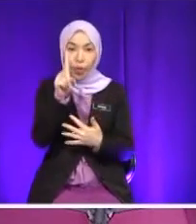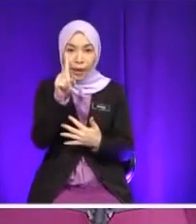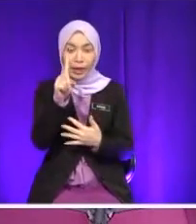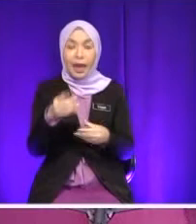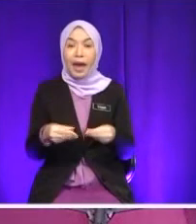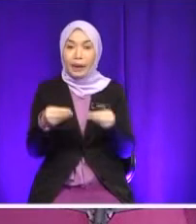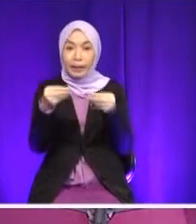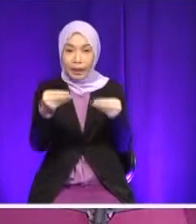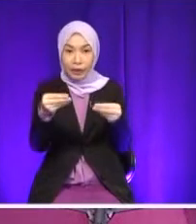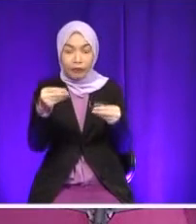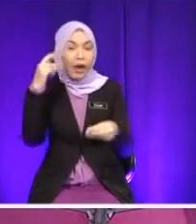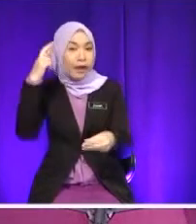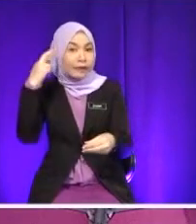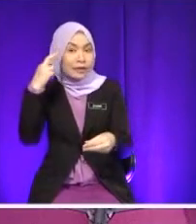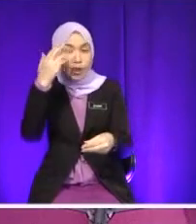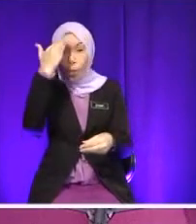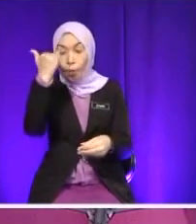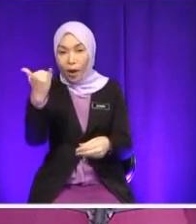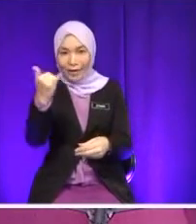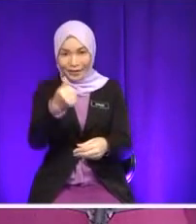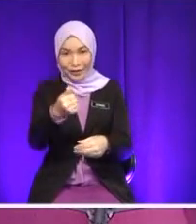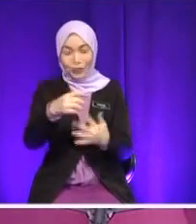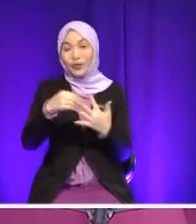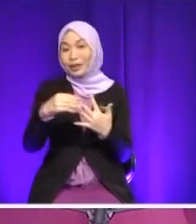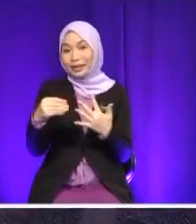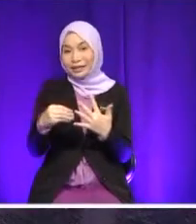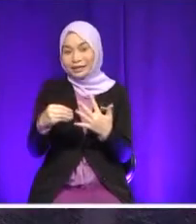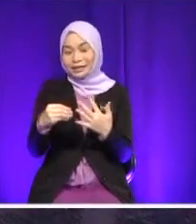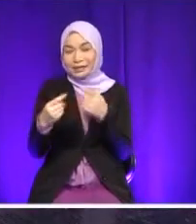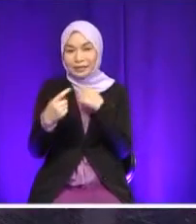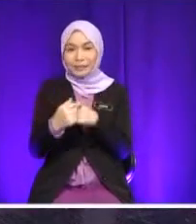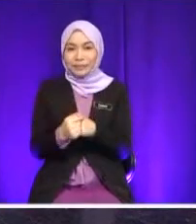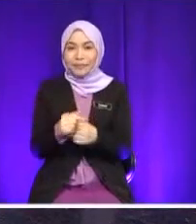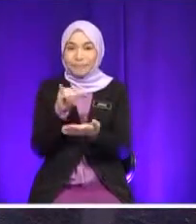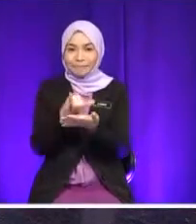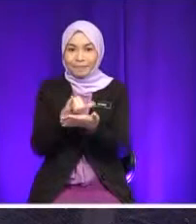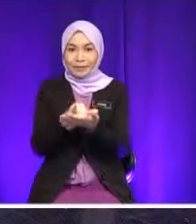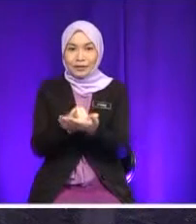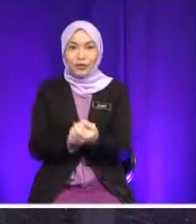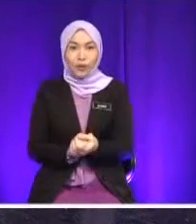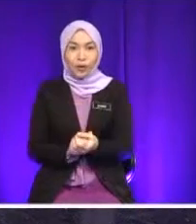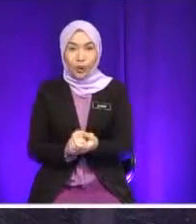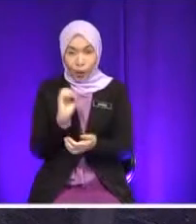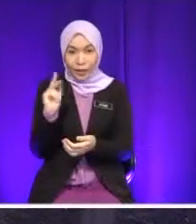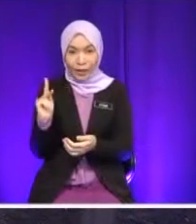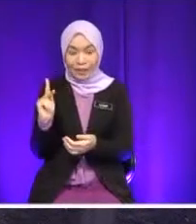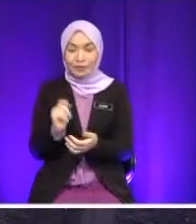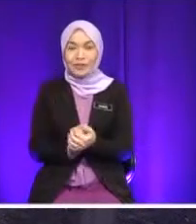reason why do they think so. Okay? All right. So maybe we can ask our pupils here. Okay. Yeah. All right, so